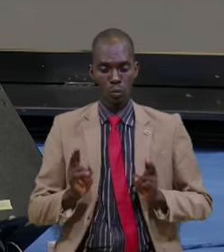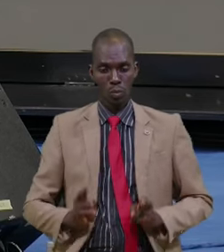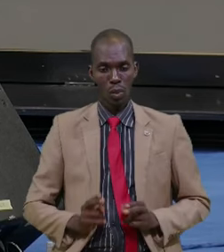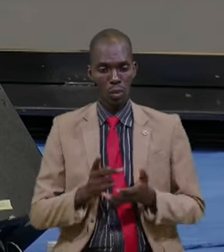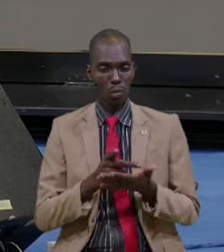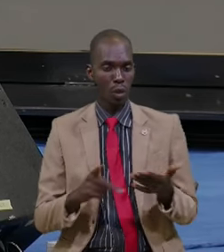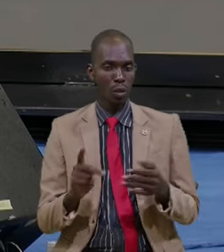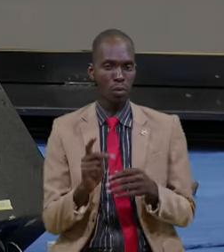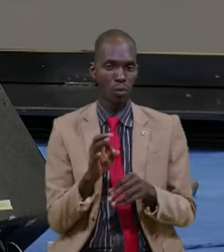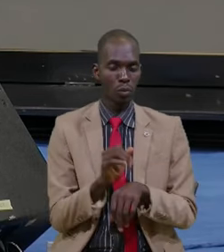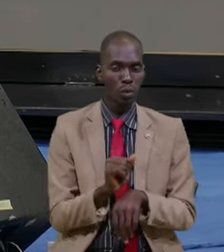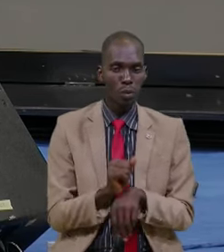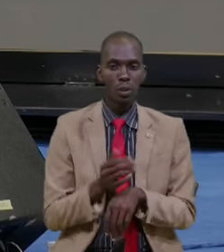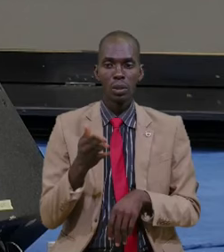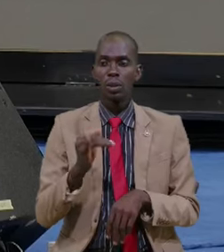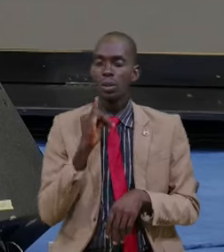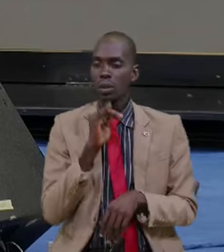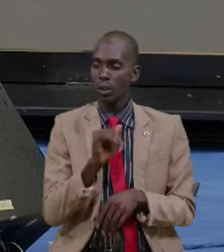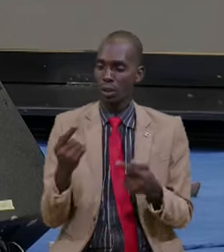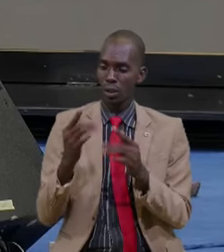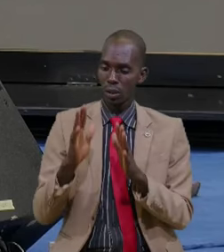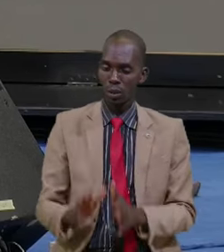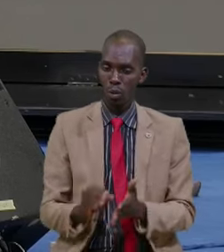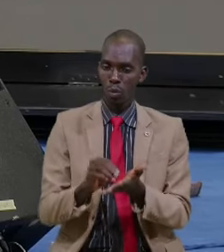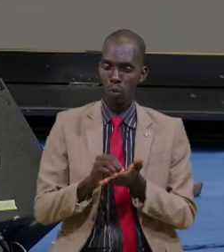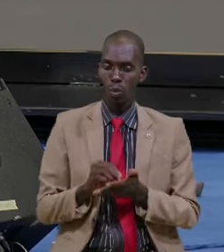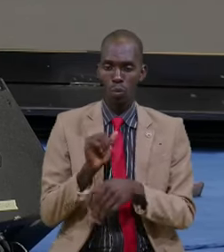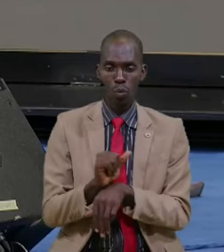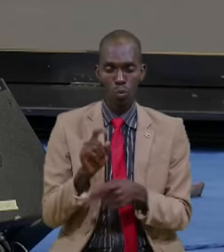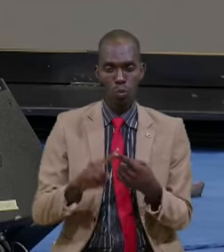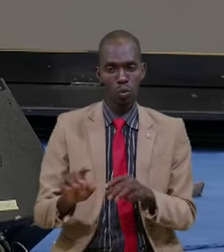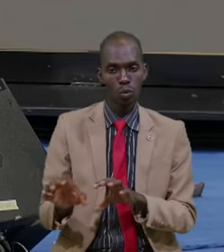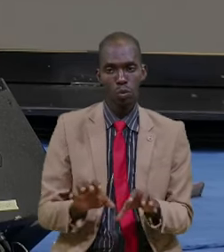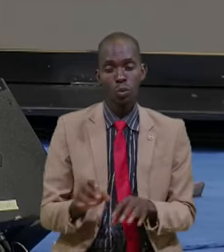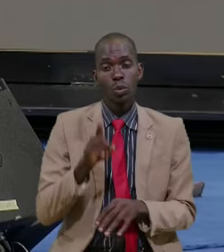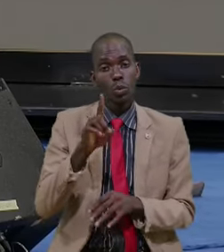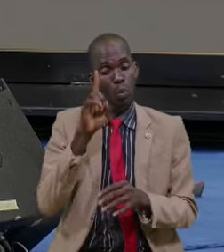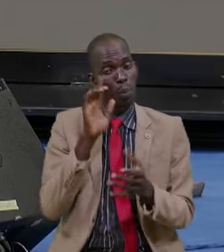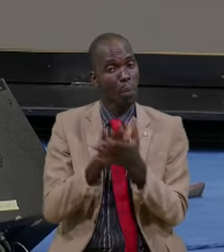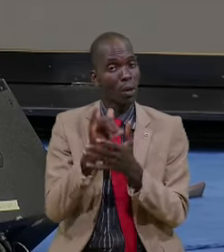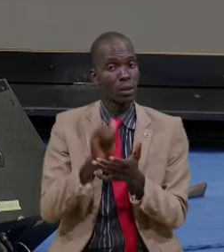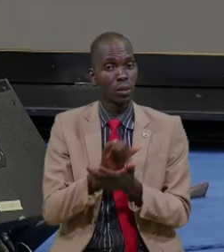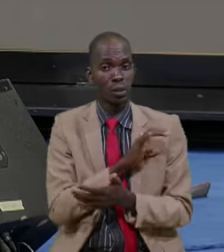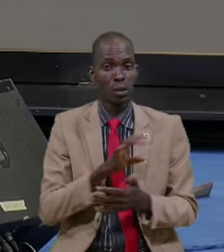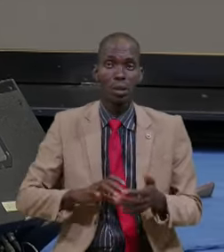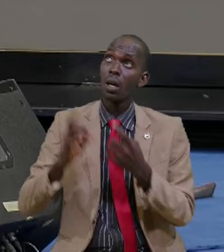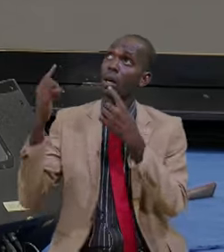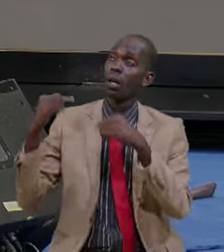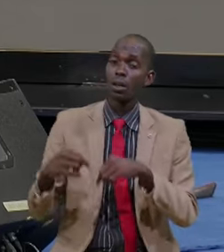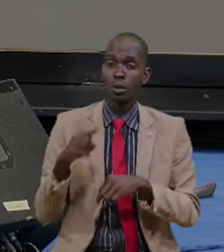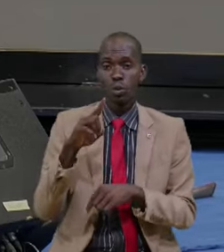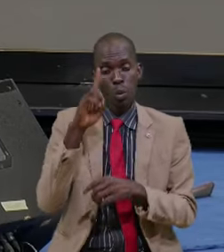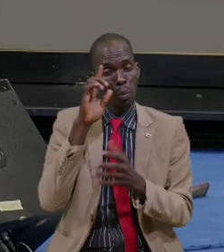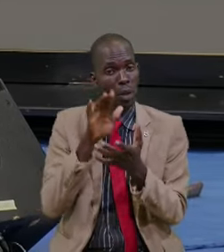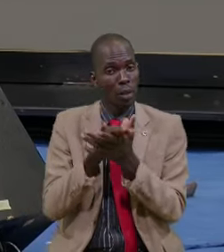sinner's part. There is the believer's part. You believe that Christ has come, and you believe it's going